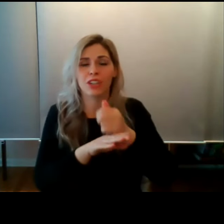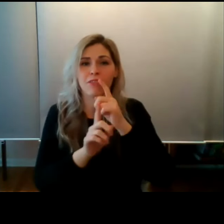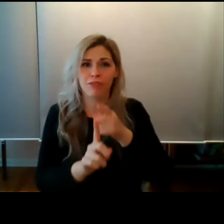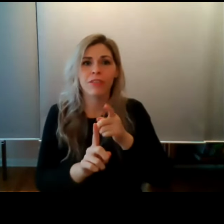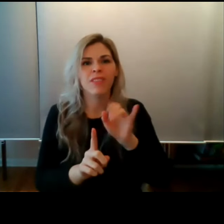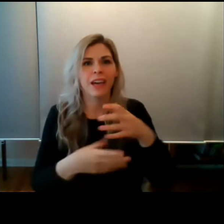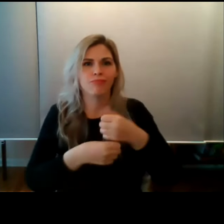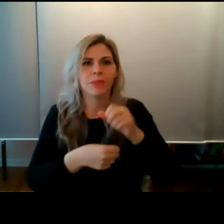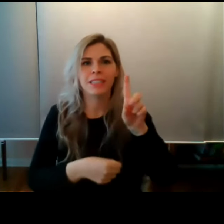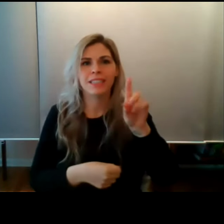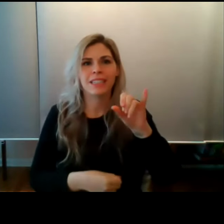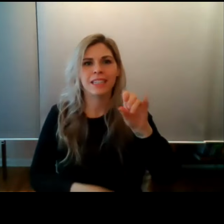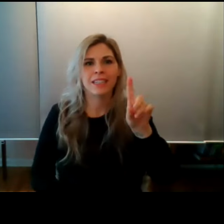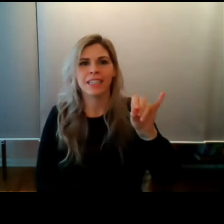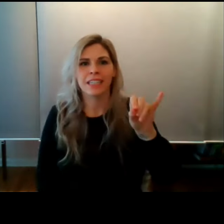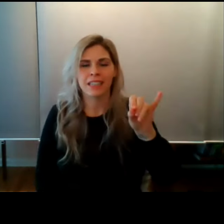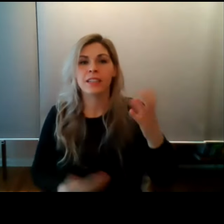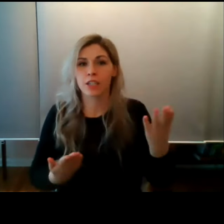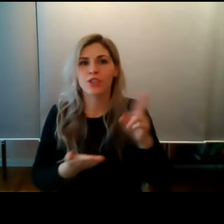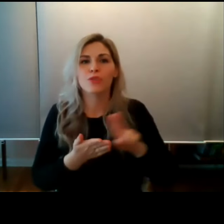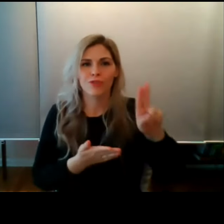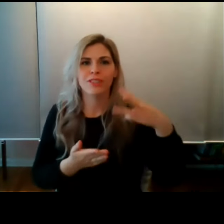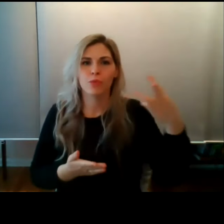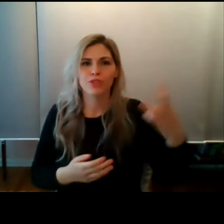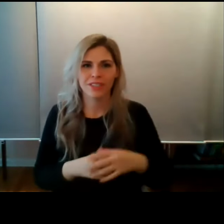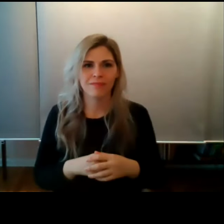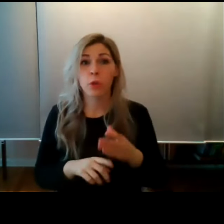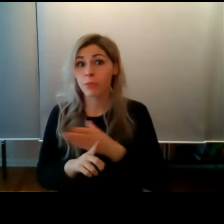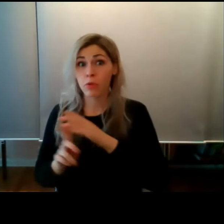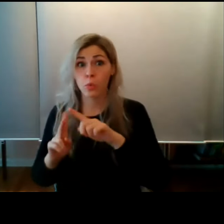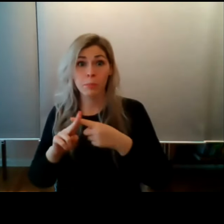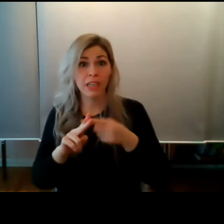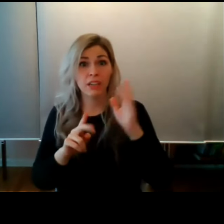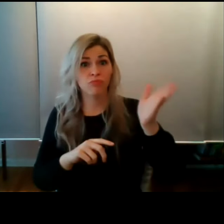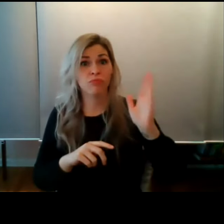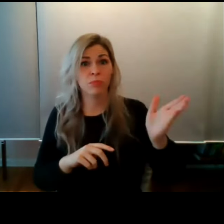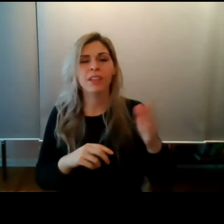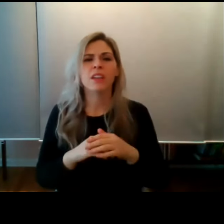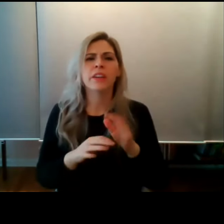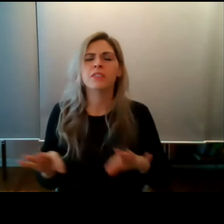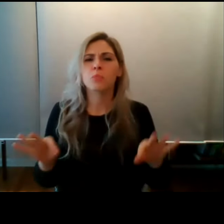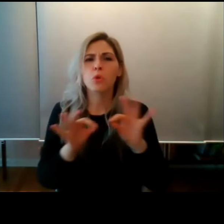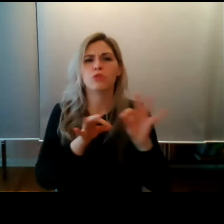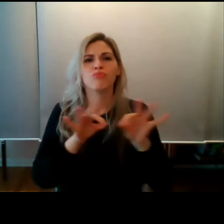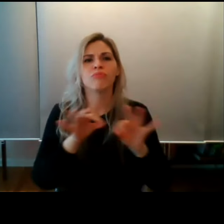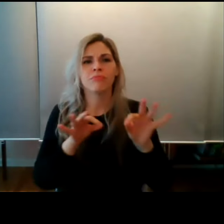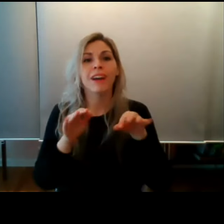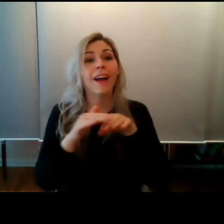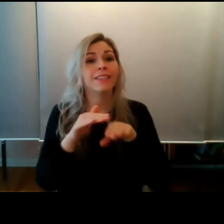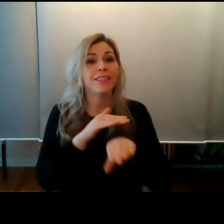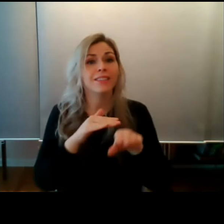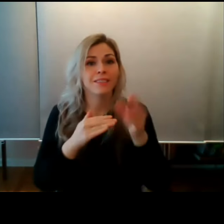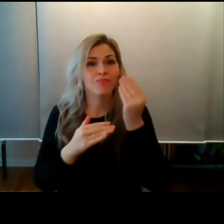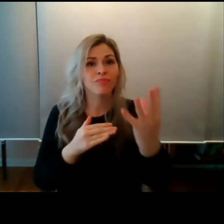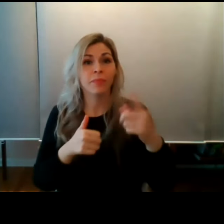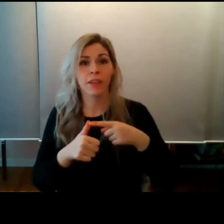Washington. Before we begin today's program, I'd like to make you aware of a few points of accessibility. The